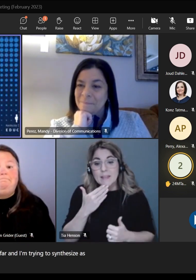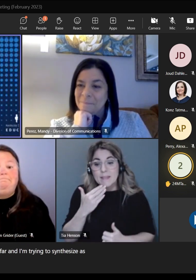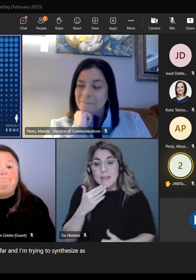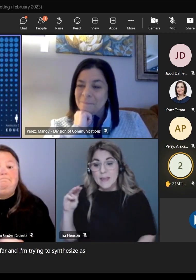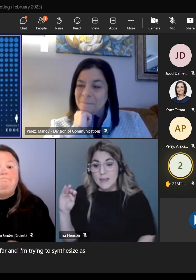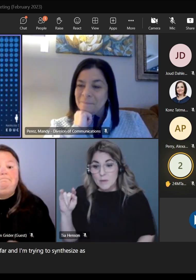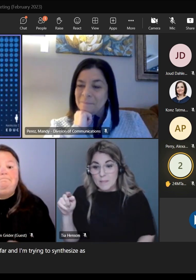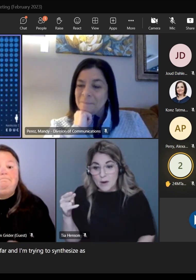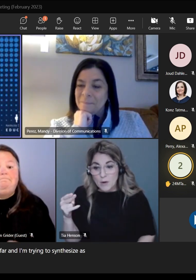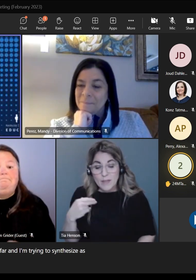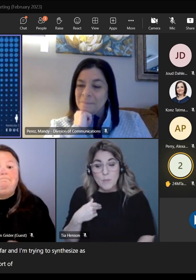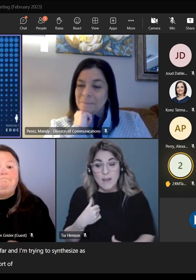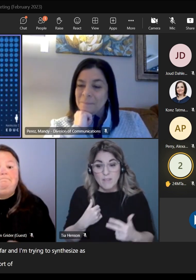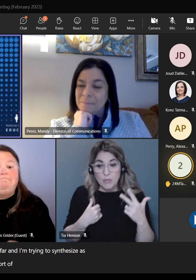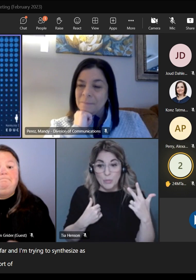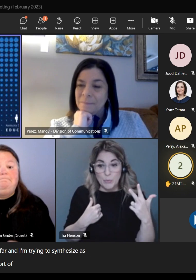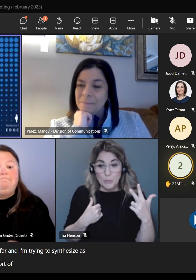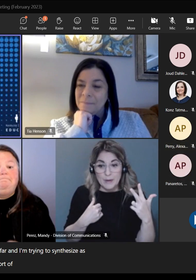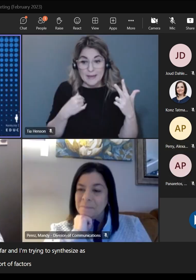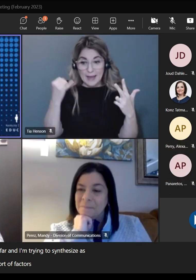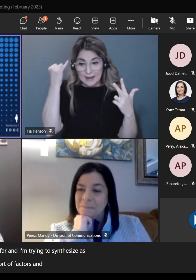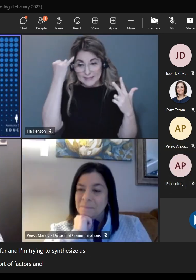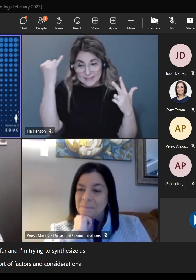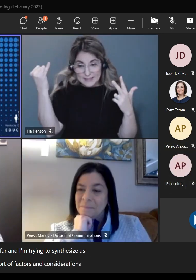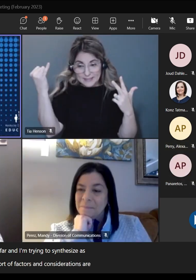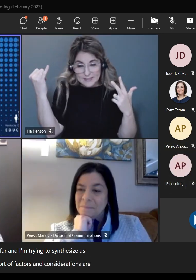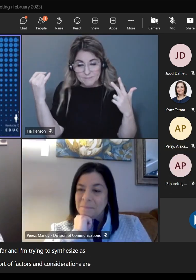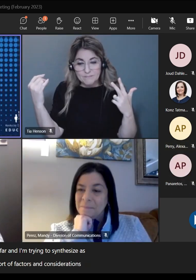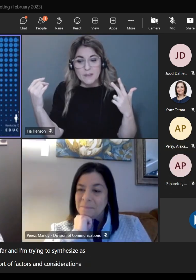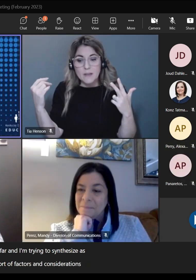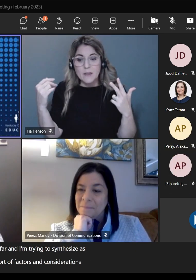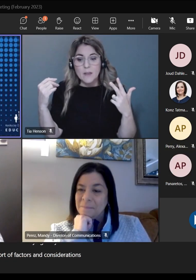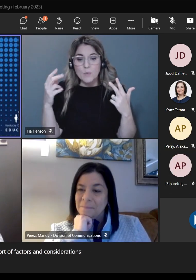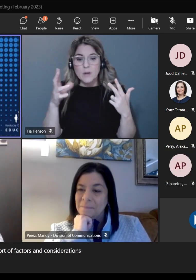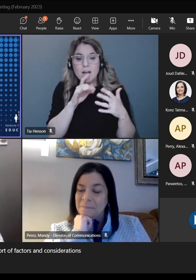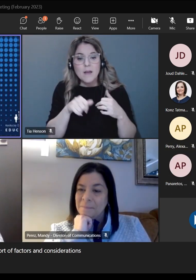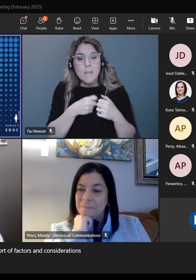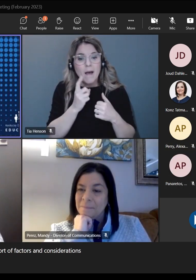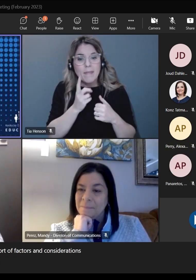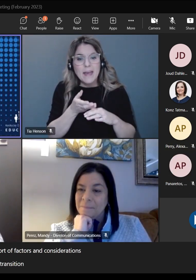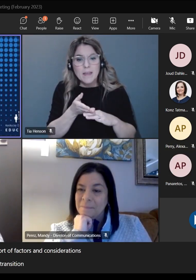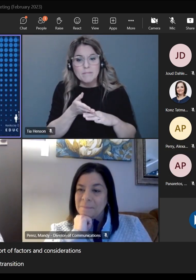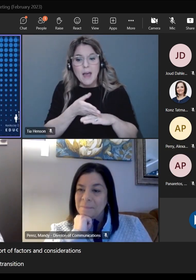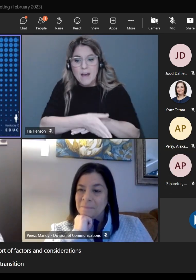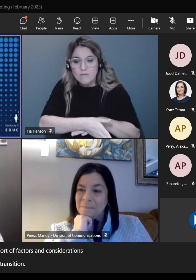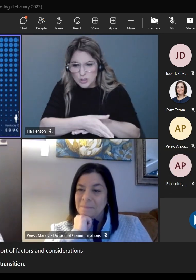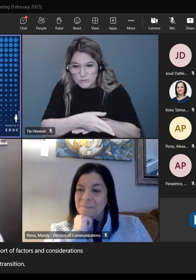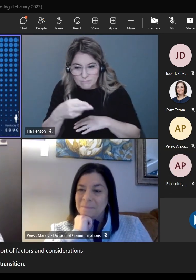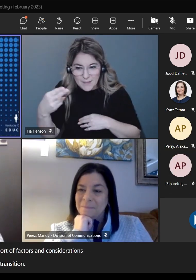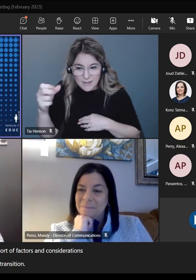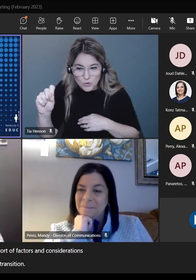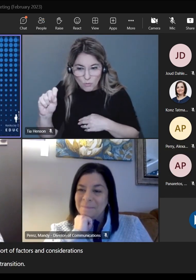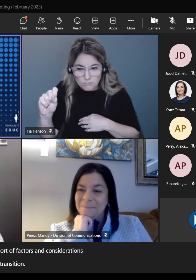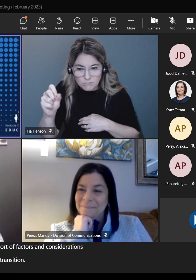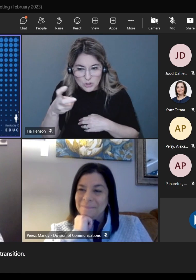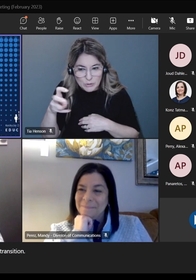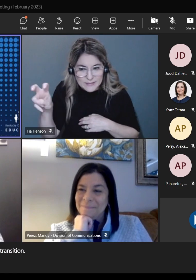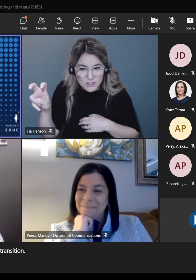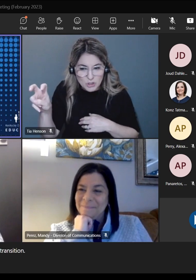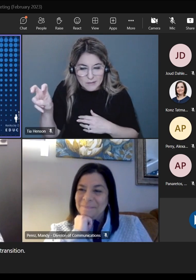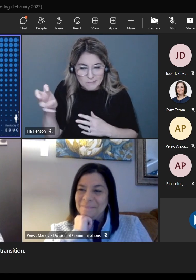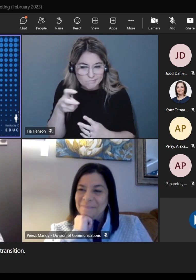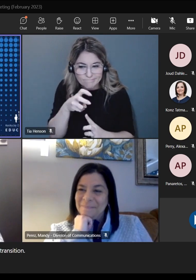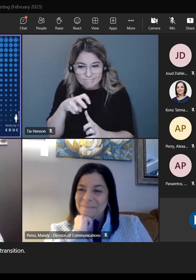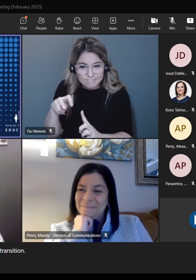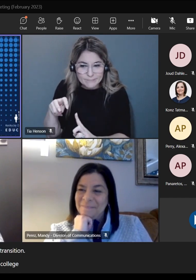um so the first is sort of factors and considerations around post high school transition a second is